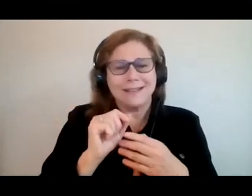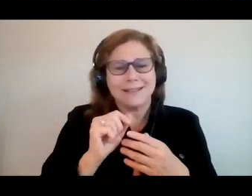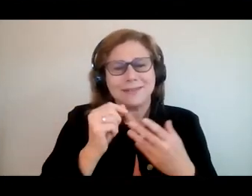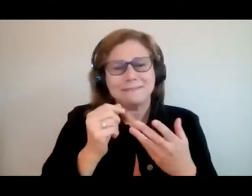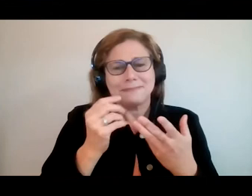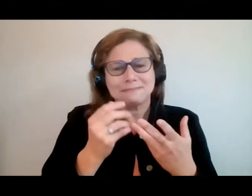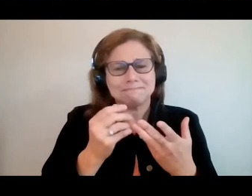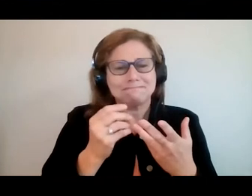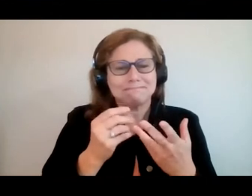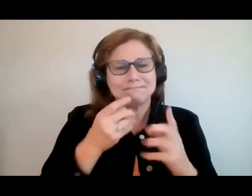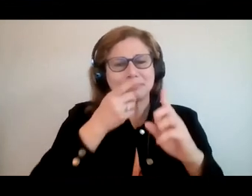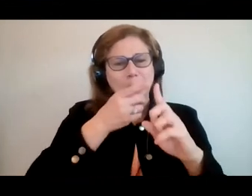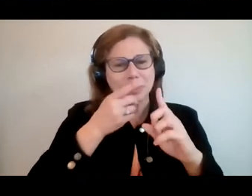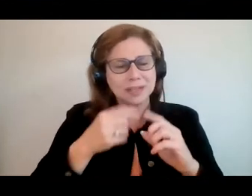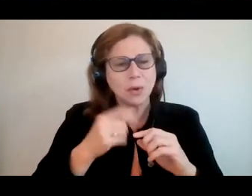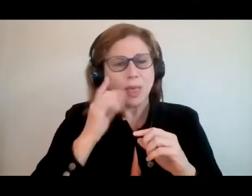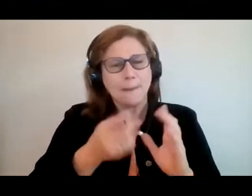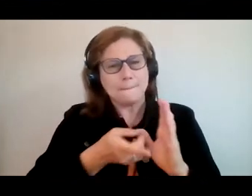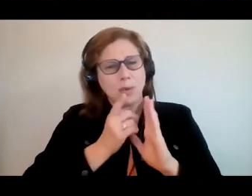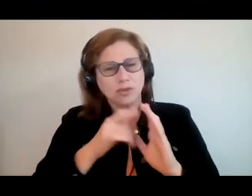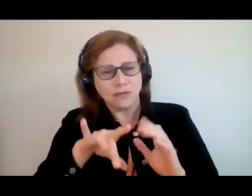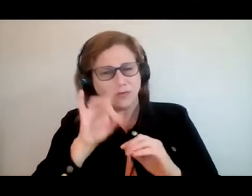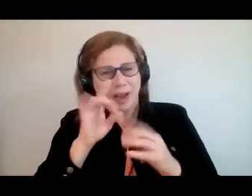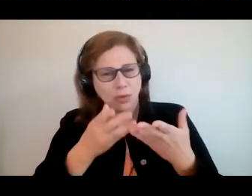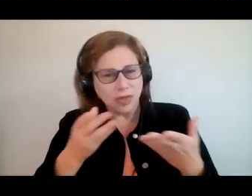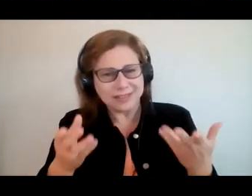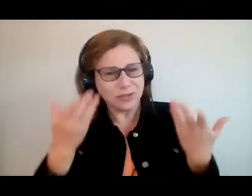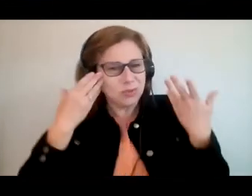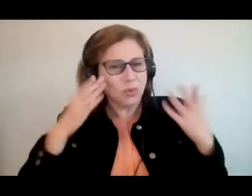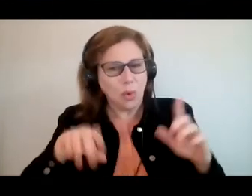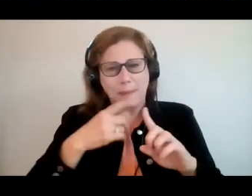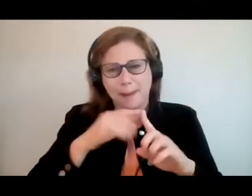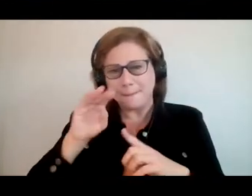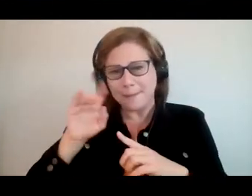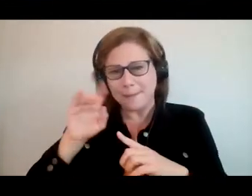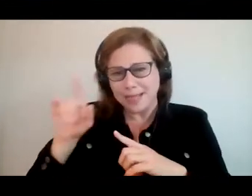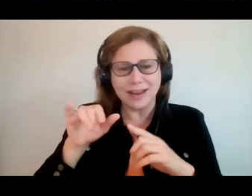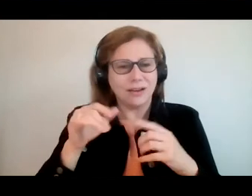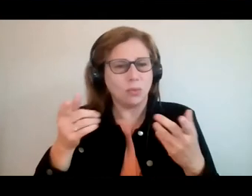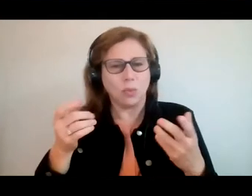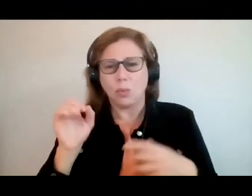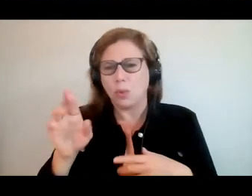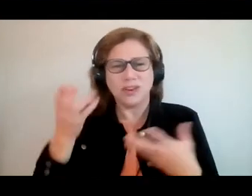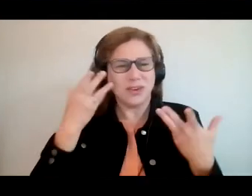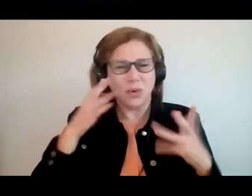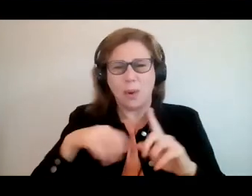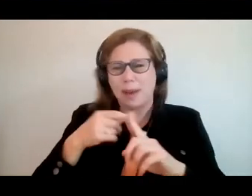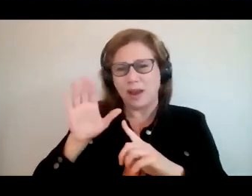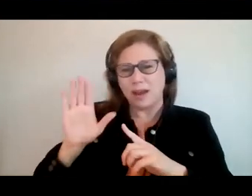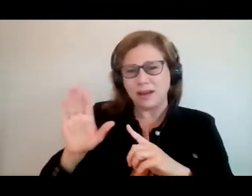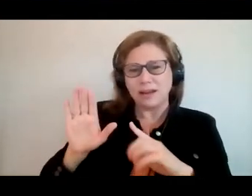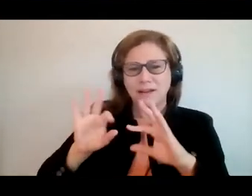of discovered things that you didn't know about Billy or about his family by looking back at a lot of